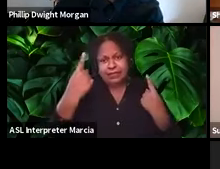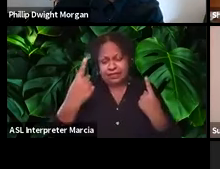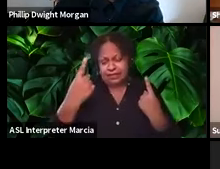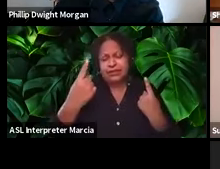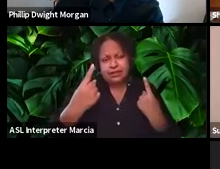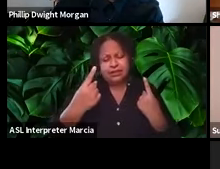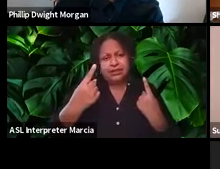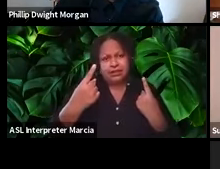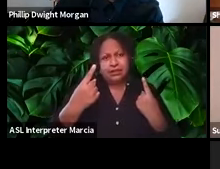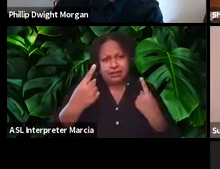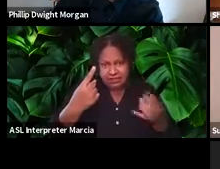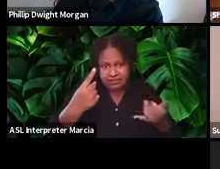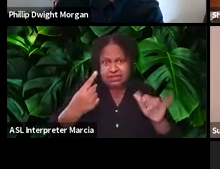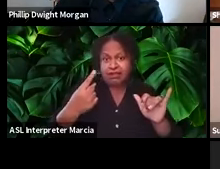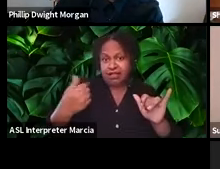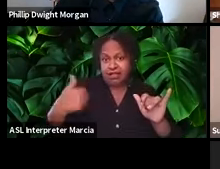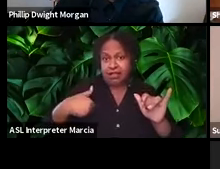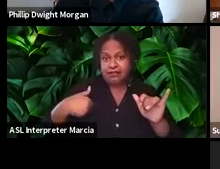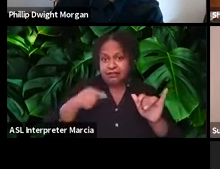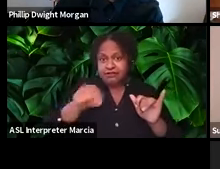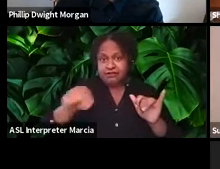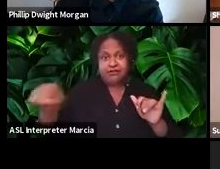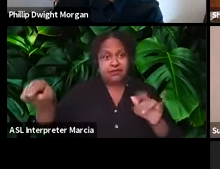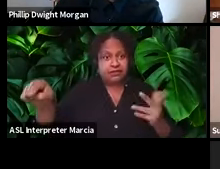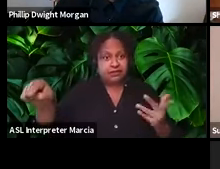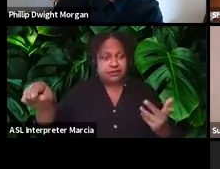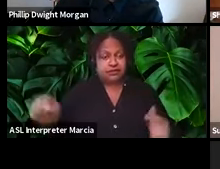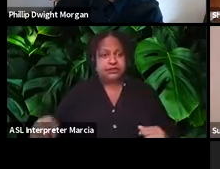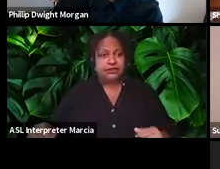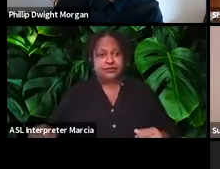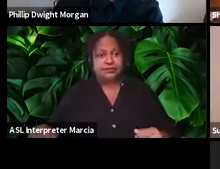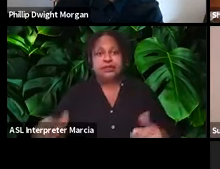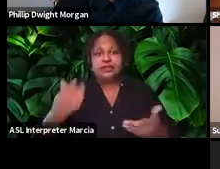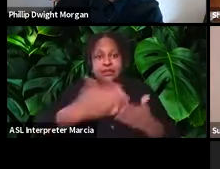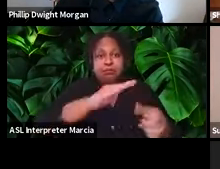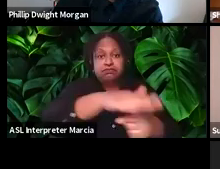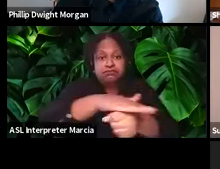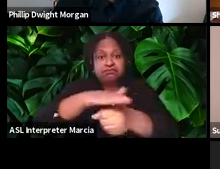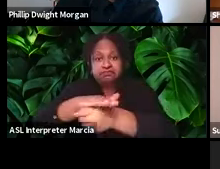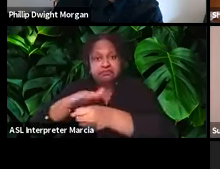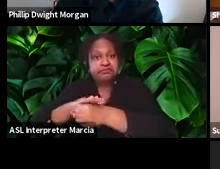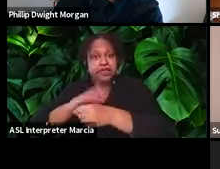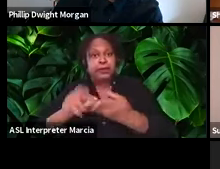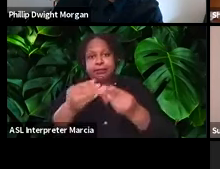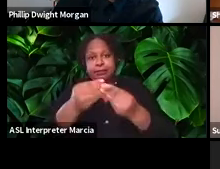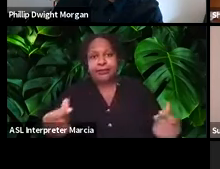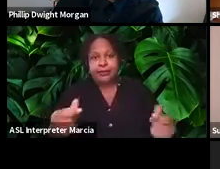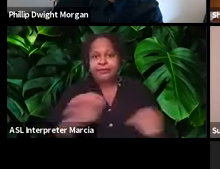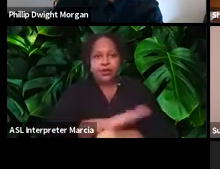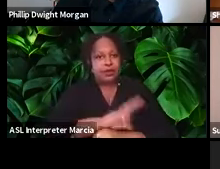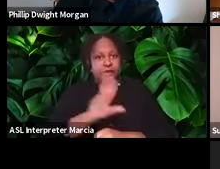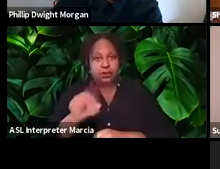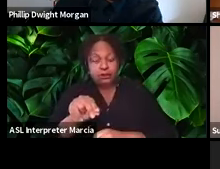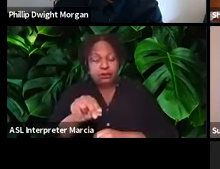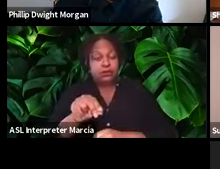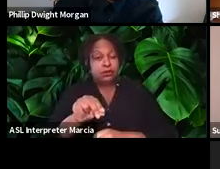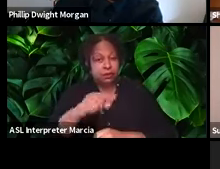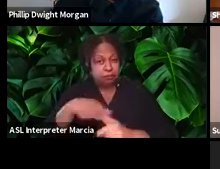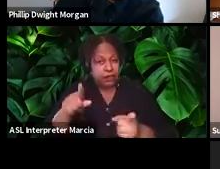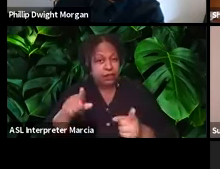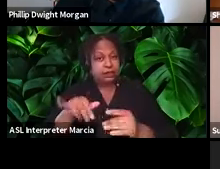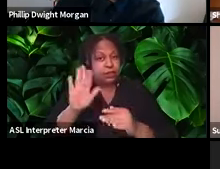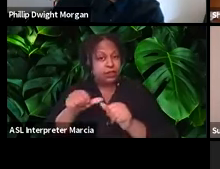exists still. And we see it in jurisdictions. I'm not saying that it's gone, but will it